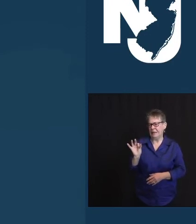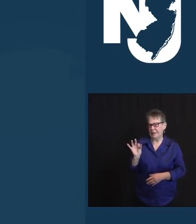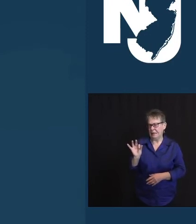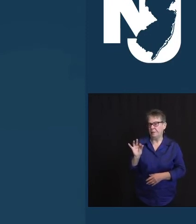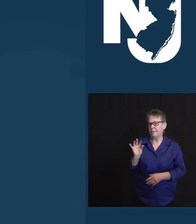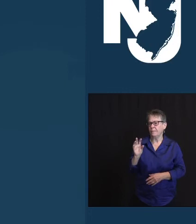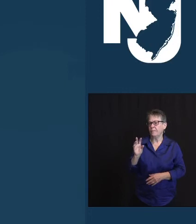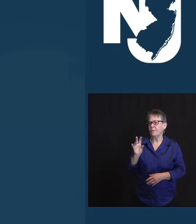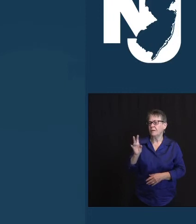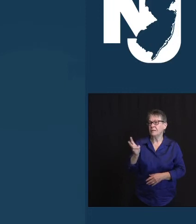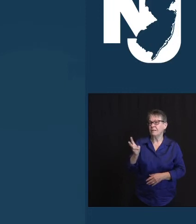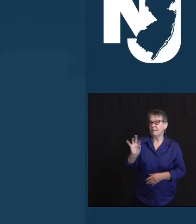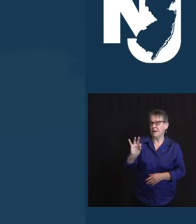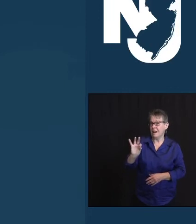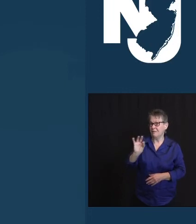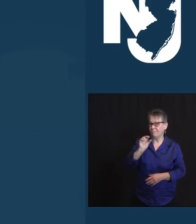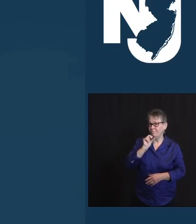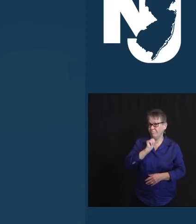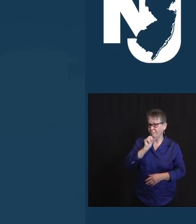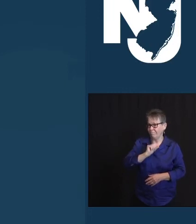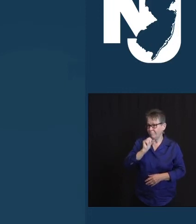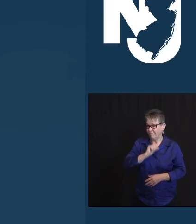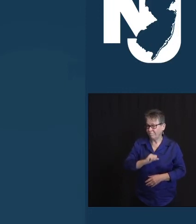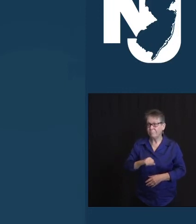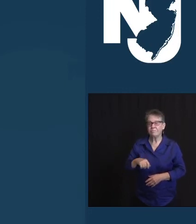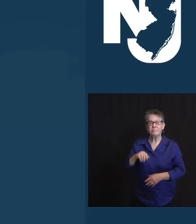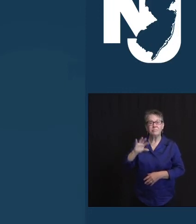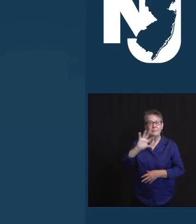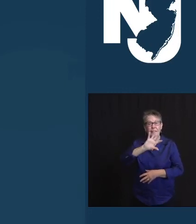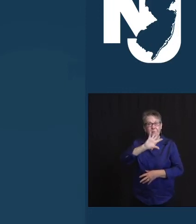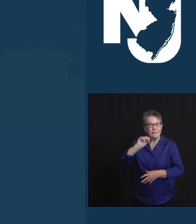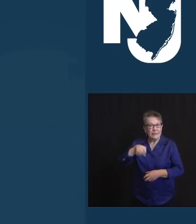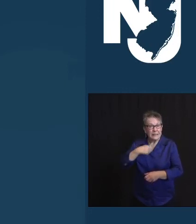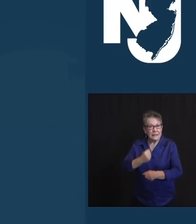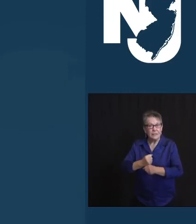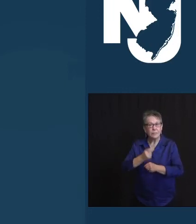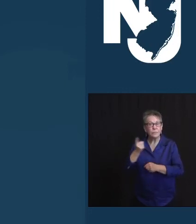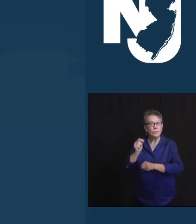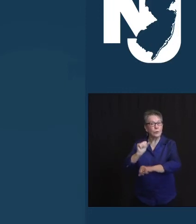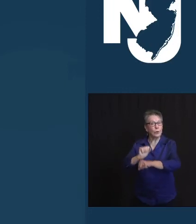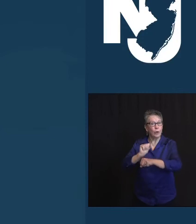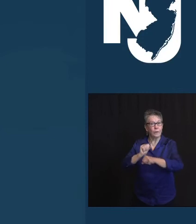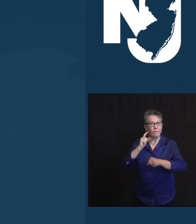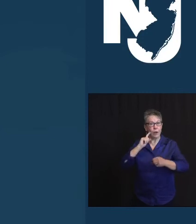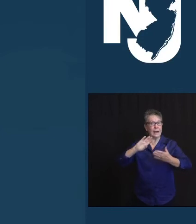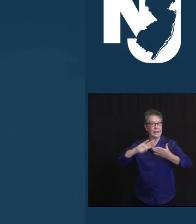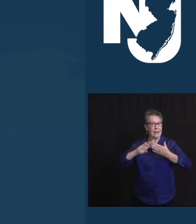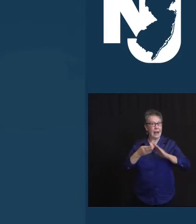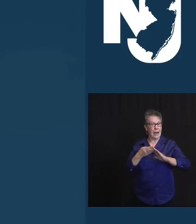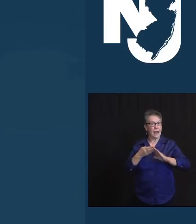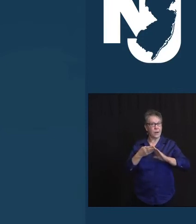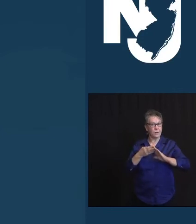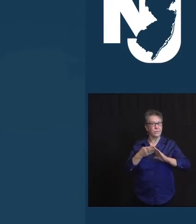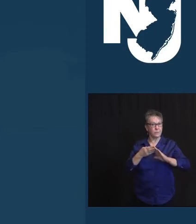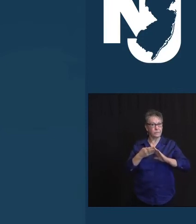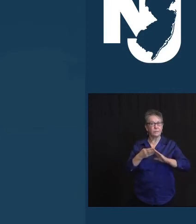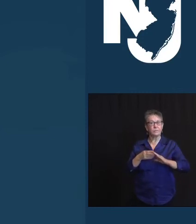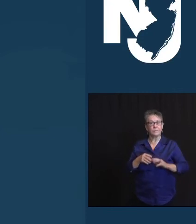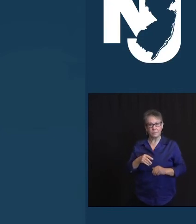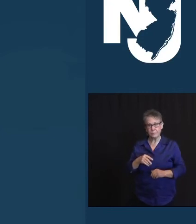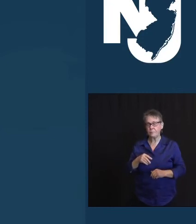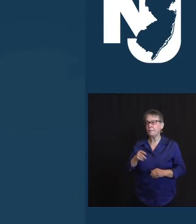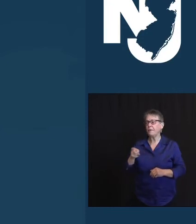50 years total to Mendham and its people. He spent a total of 20 years on the Township Committee and holds